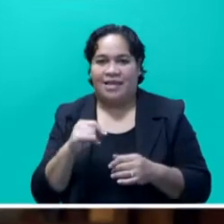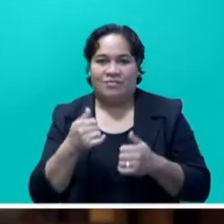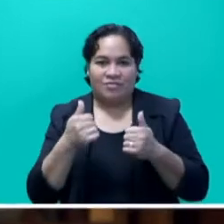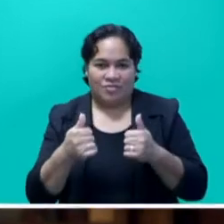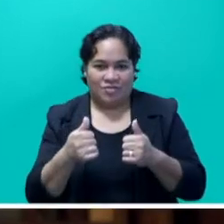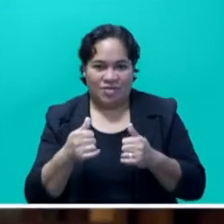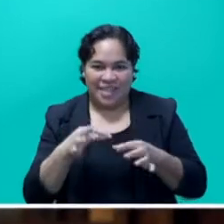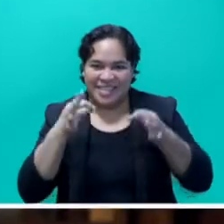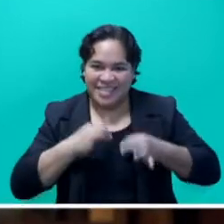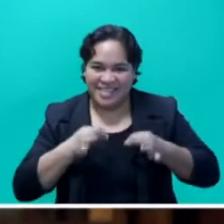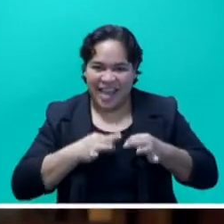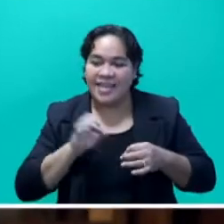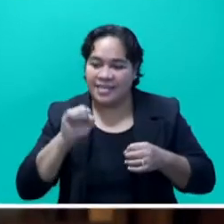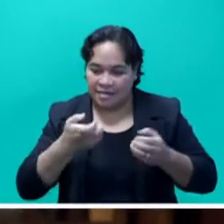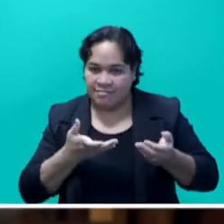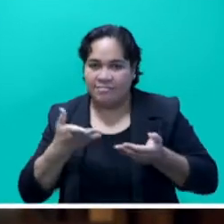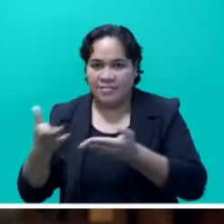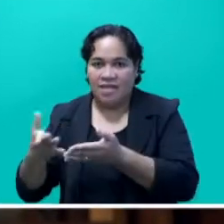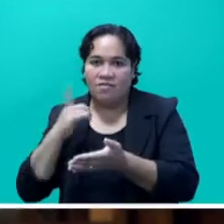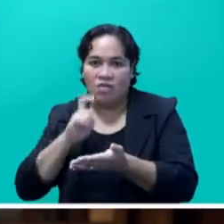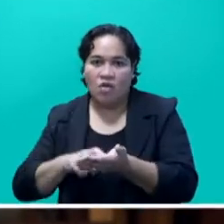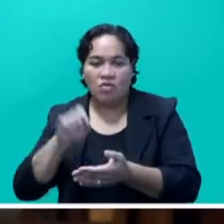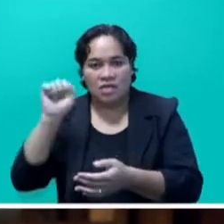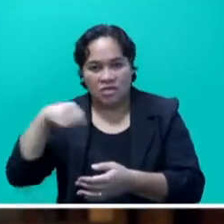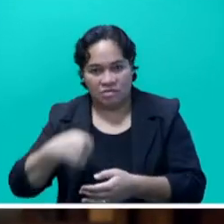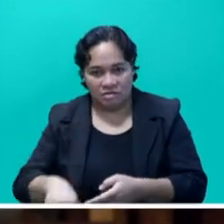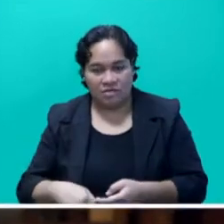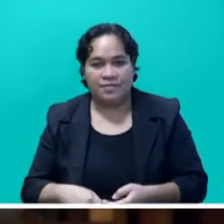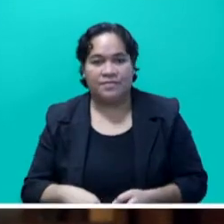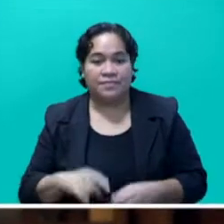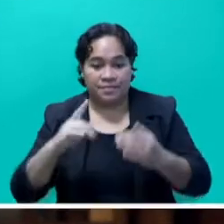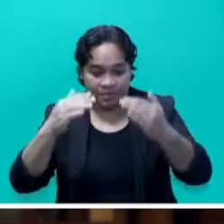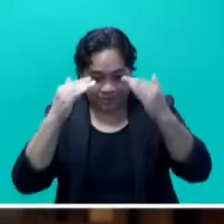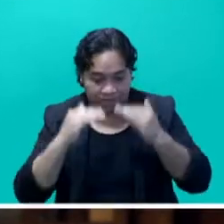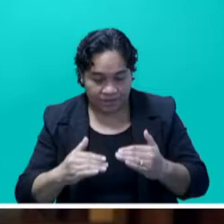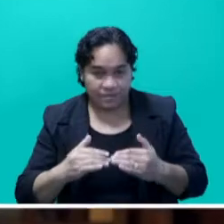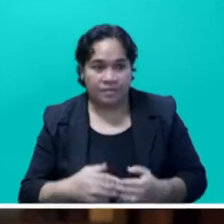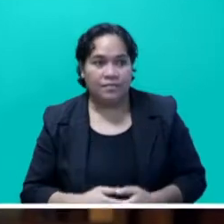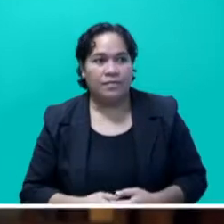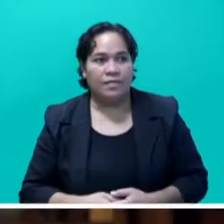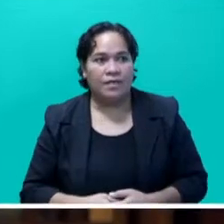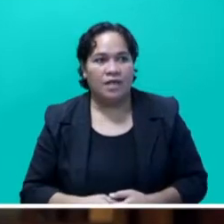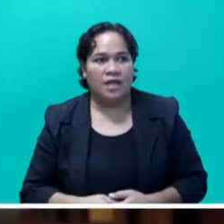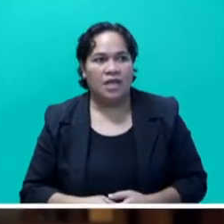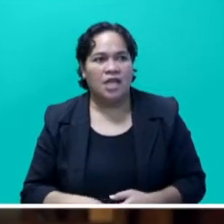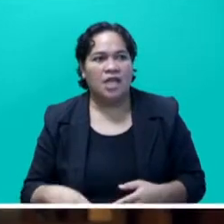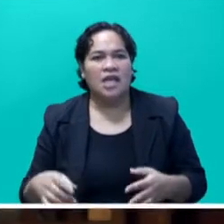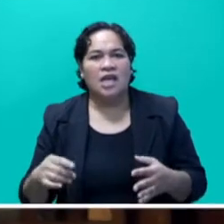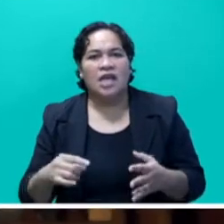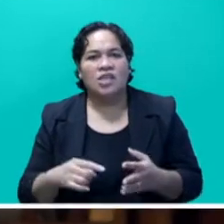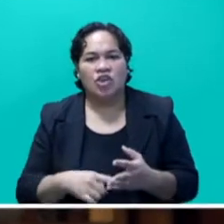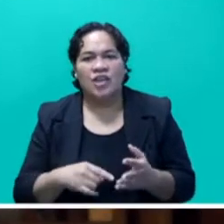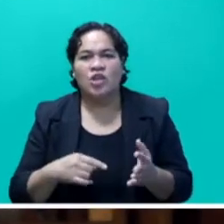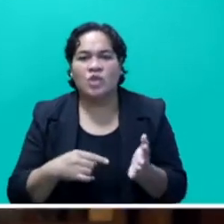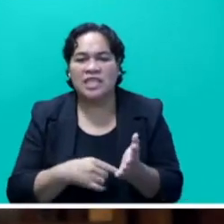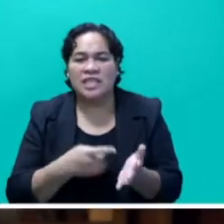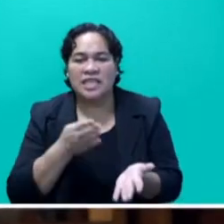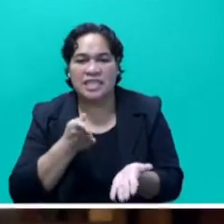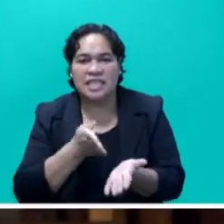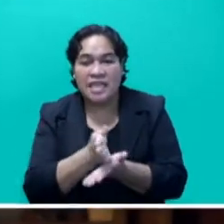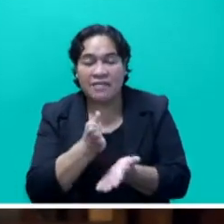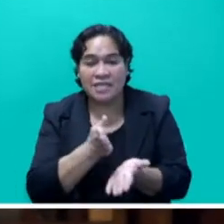And coming to the inclusion of utility services, I think that's the best thing that has happened. By